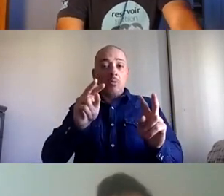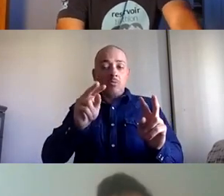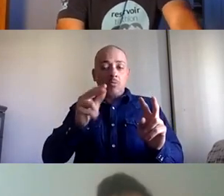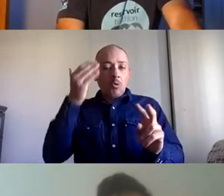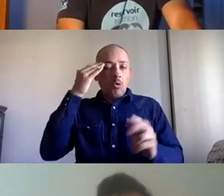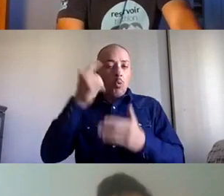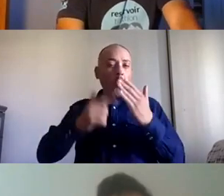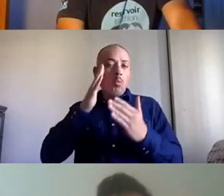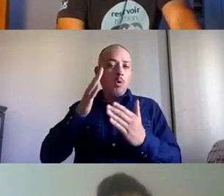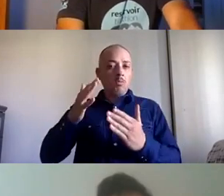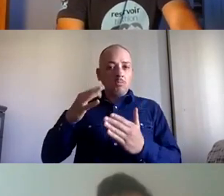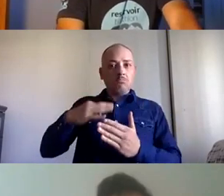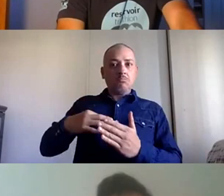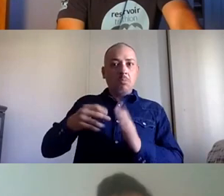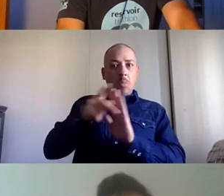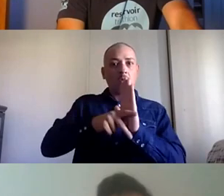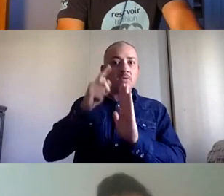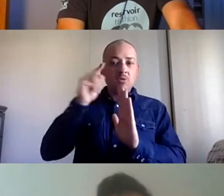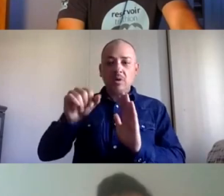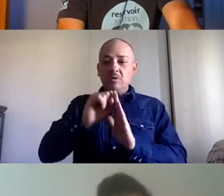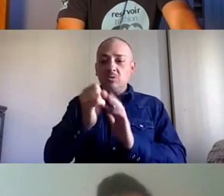a useful policy in this case.